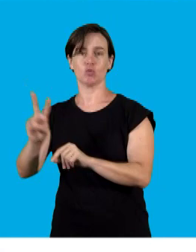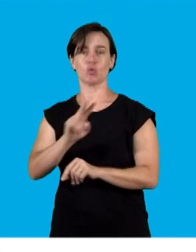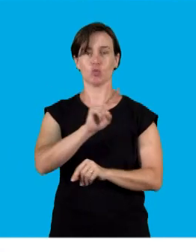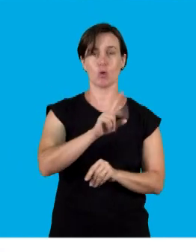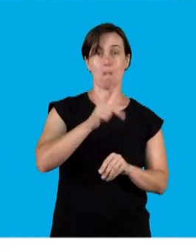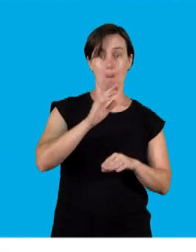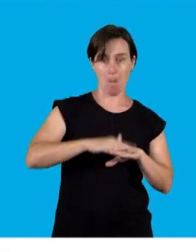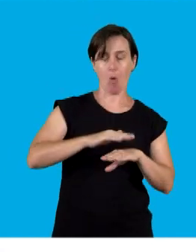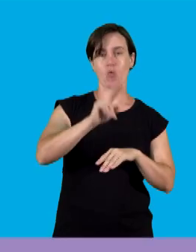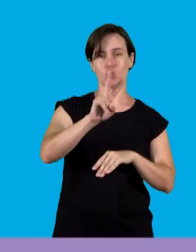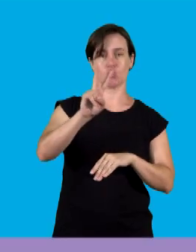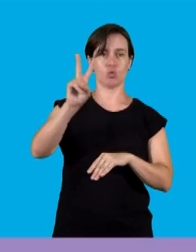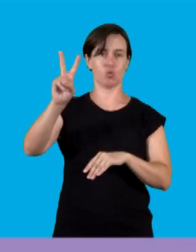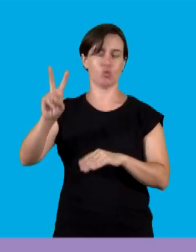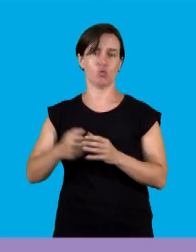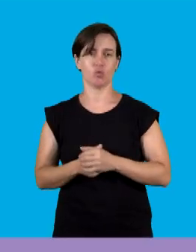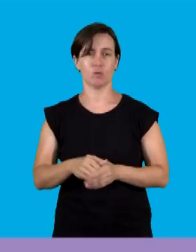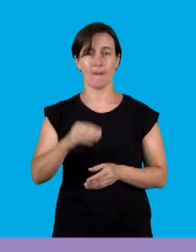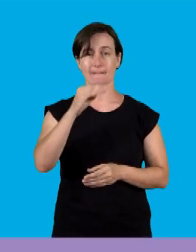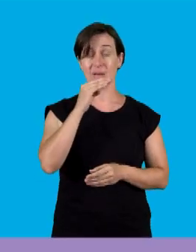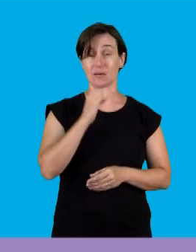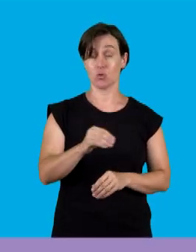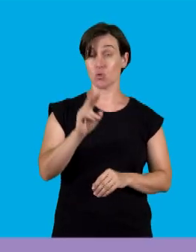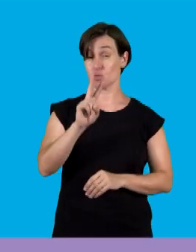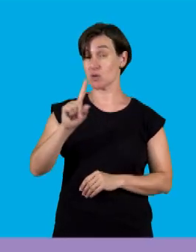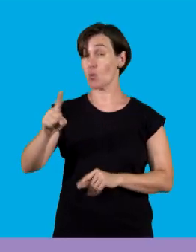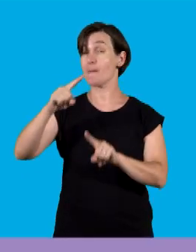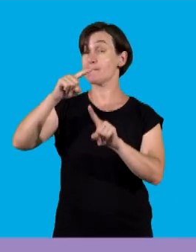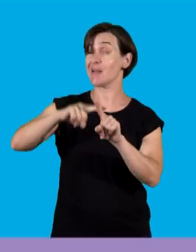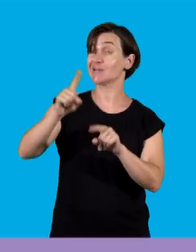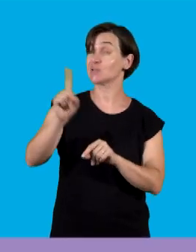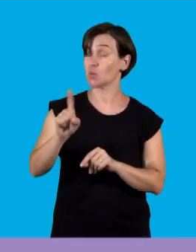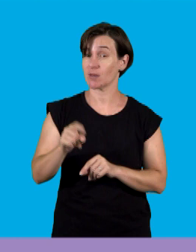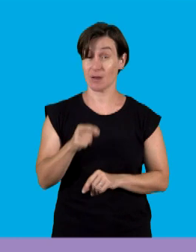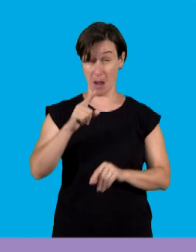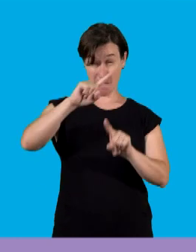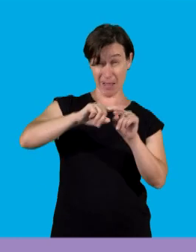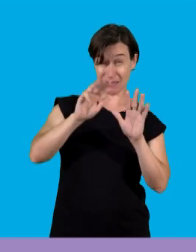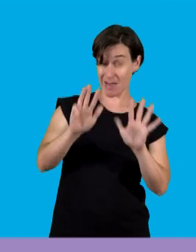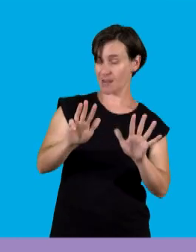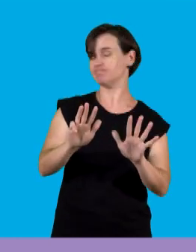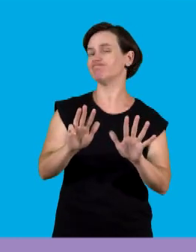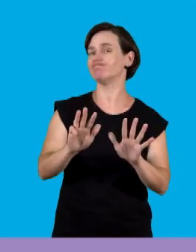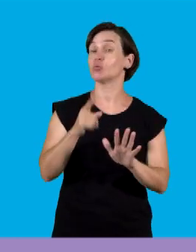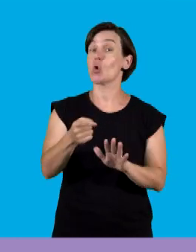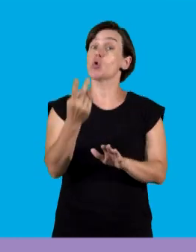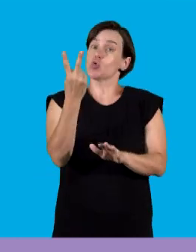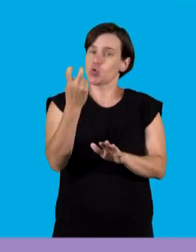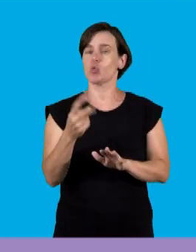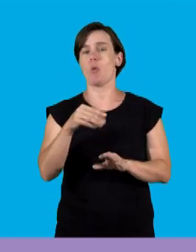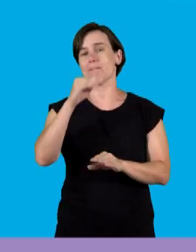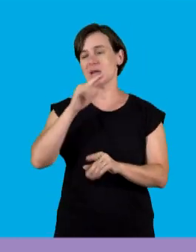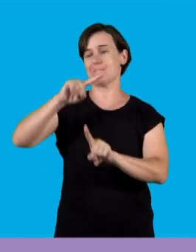So what would be the next 2 terms? So from a 21, we know that we are going to add not 9, but we are going to